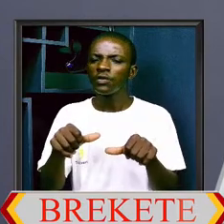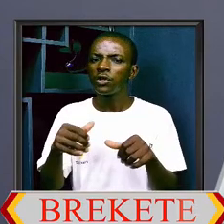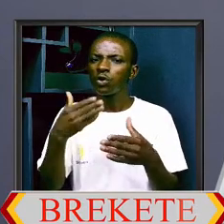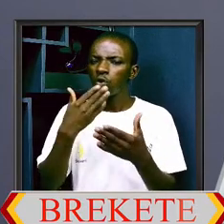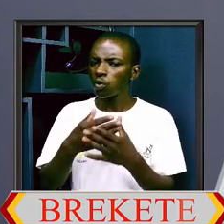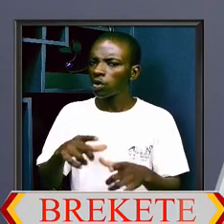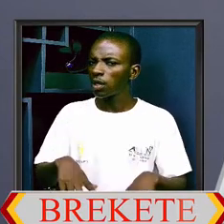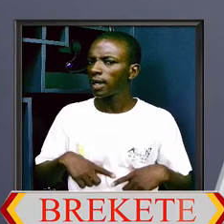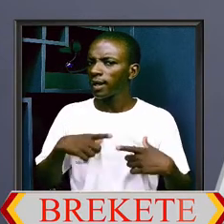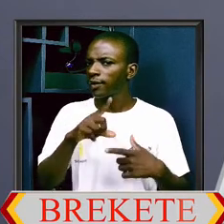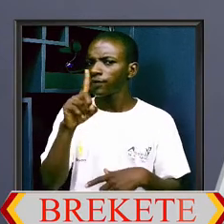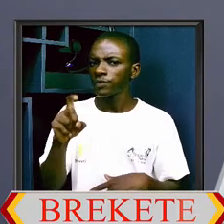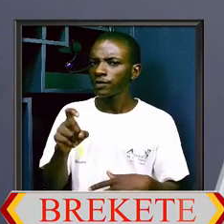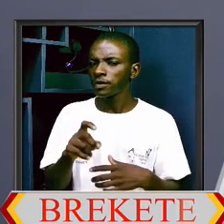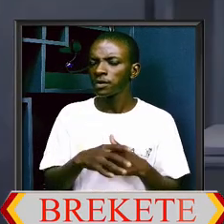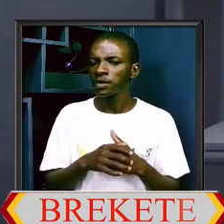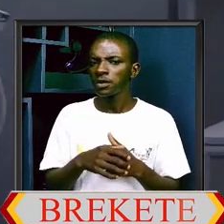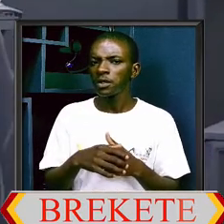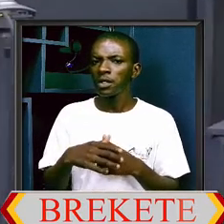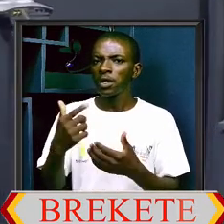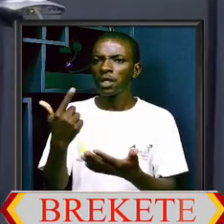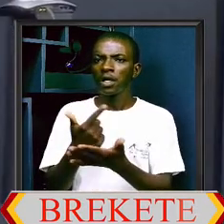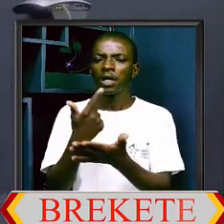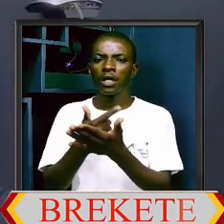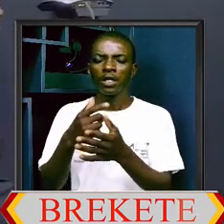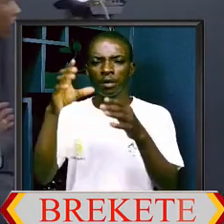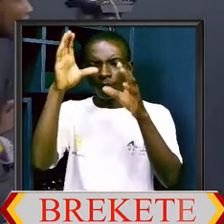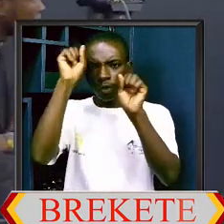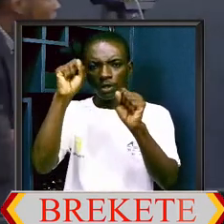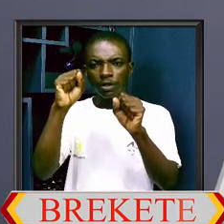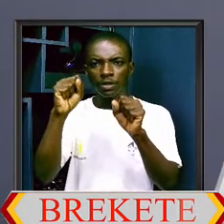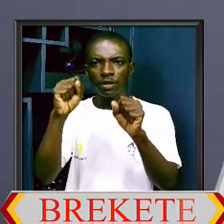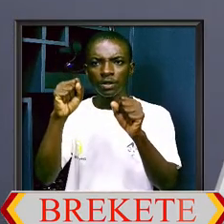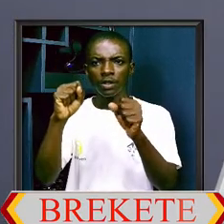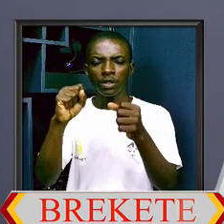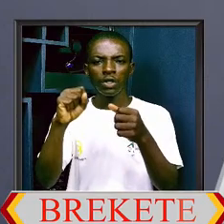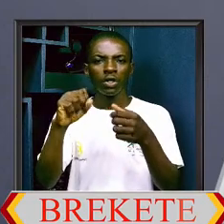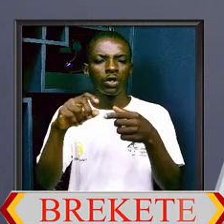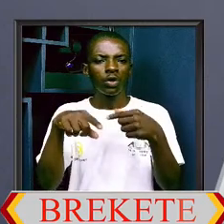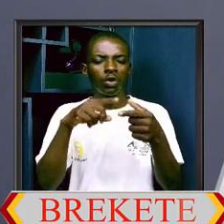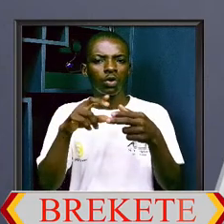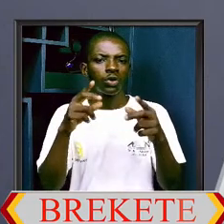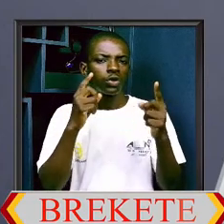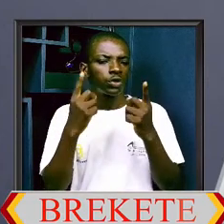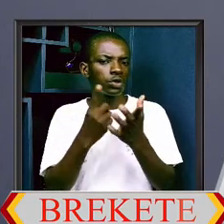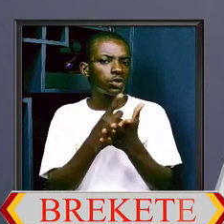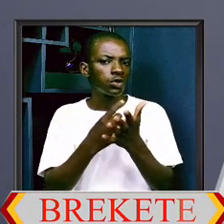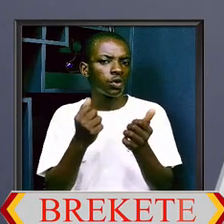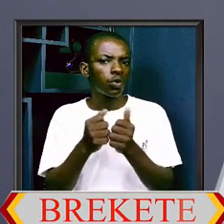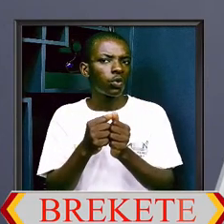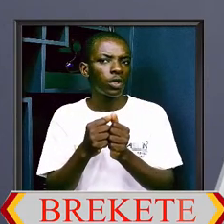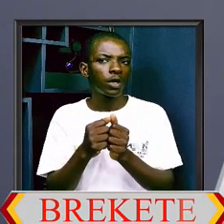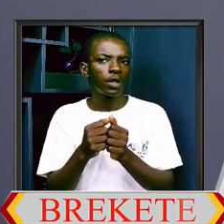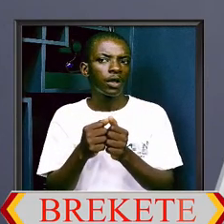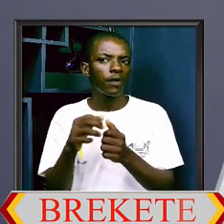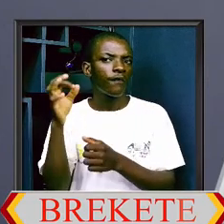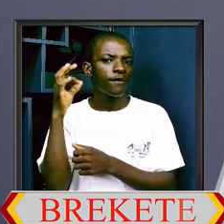no sir then ghanian president they go connive with